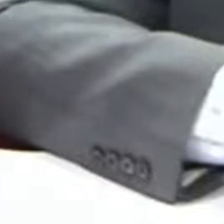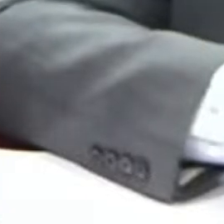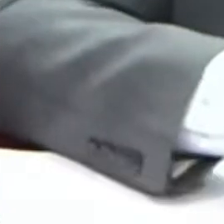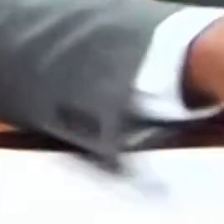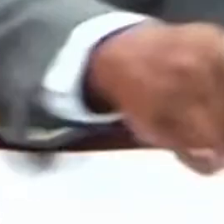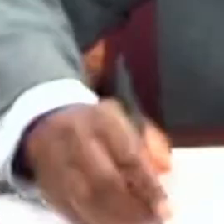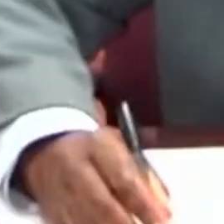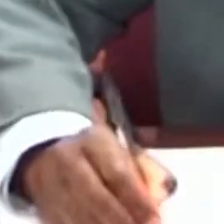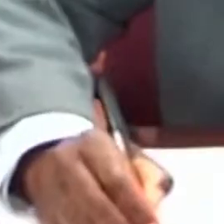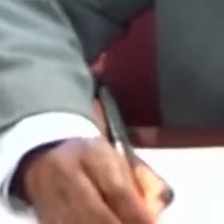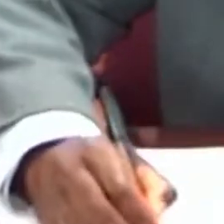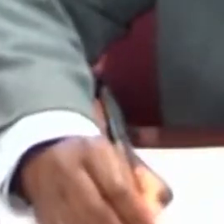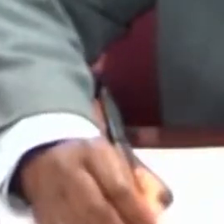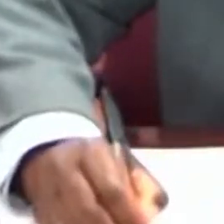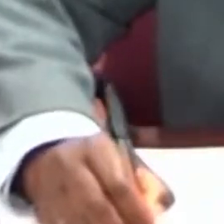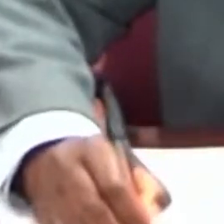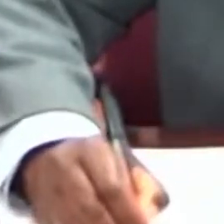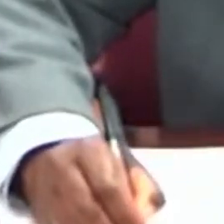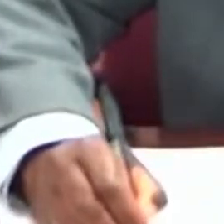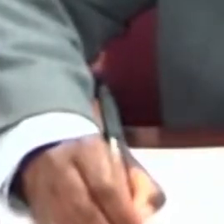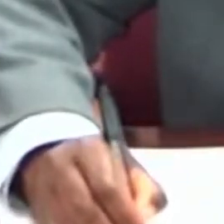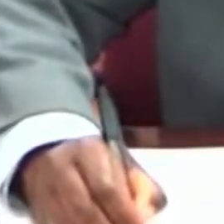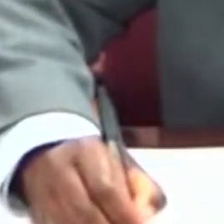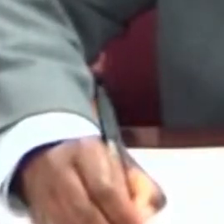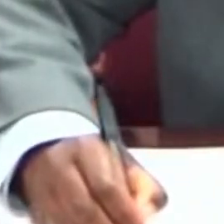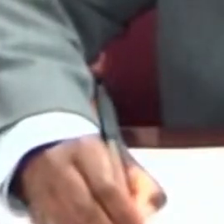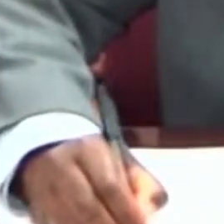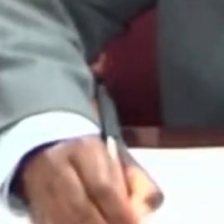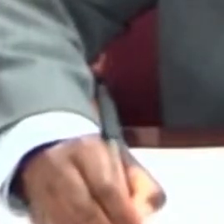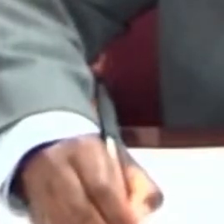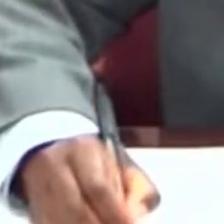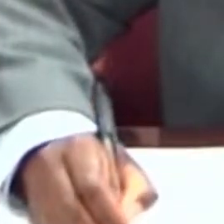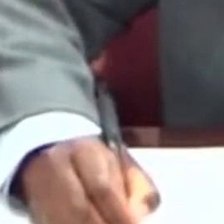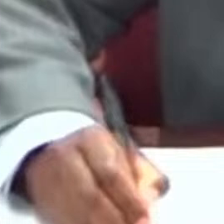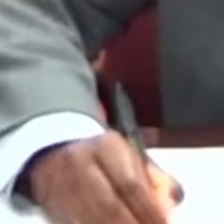projects, the way we finance them, they pay back in terms of the